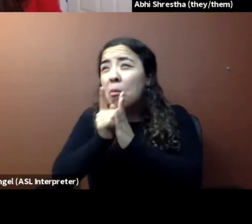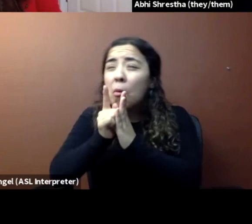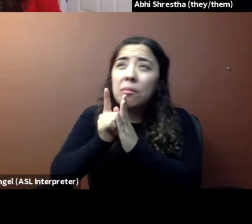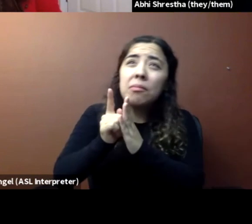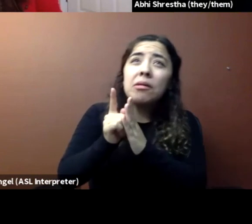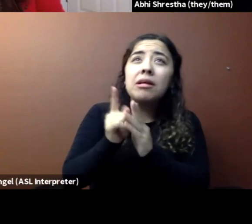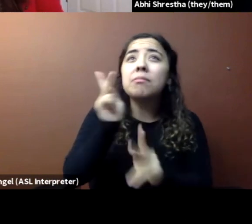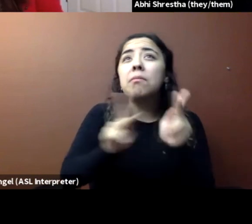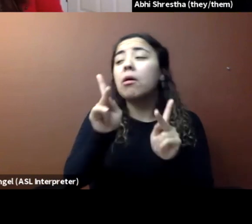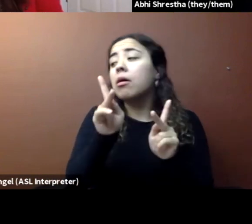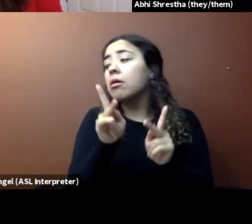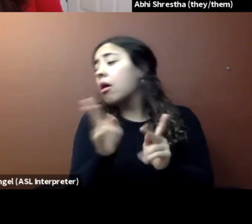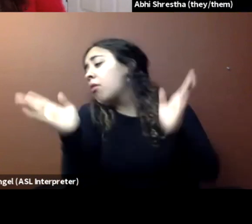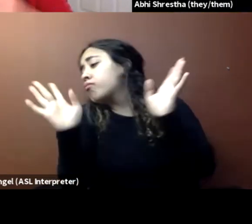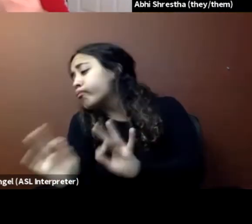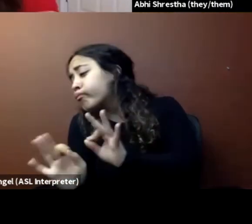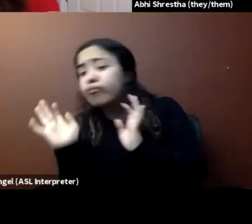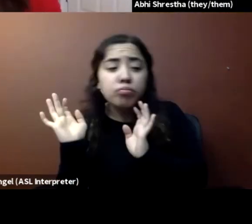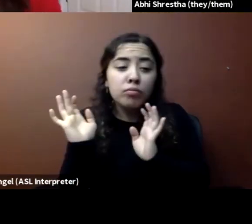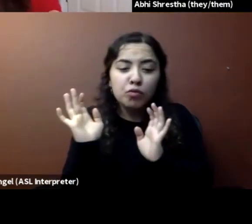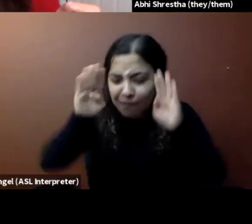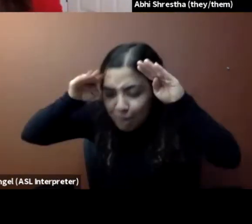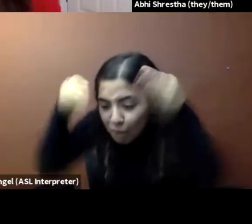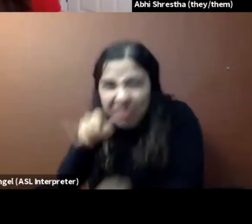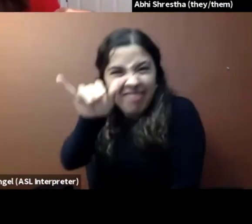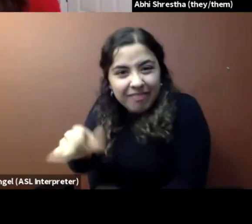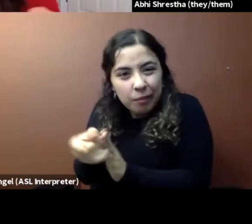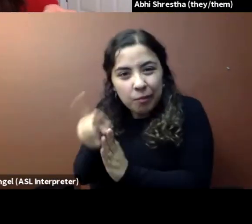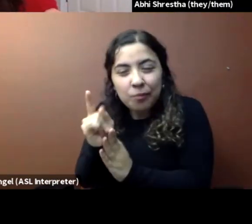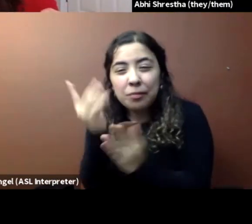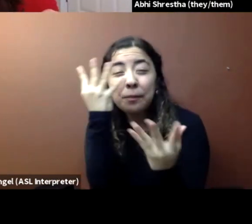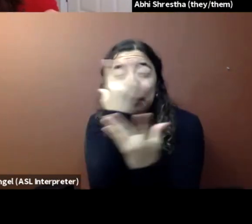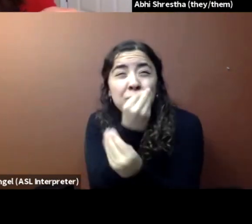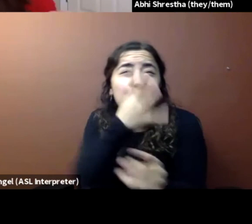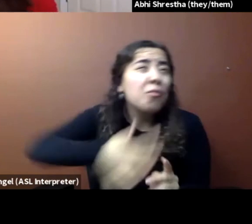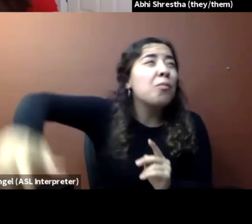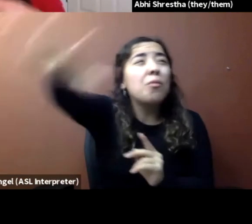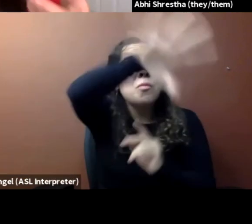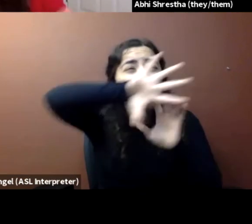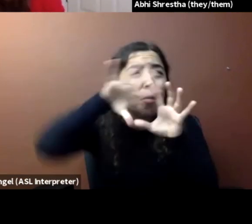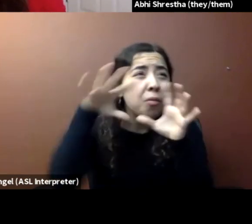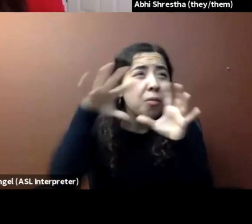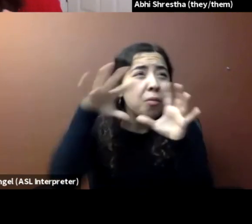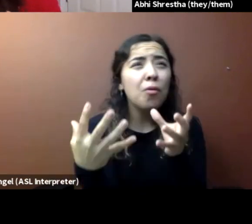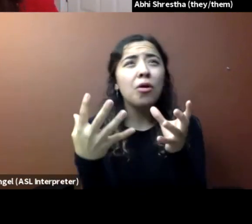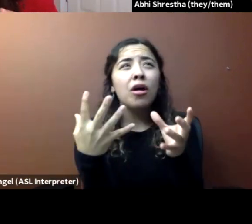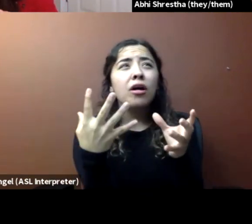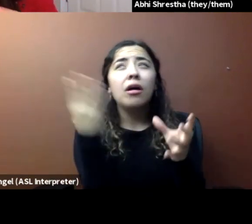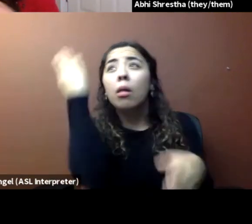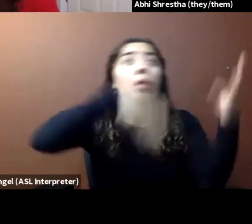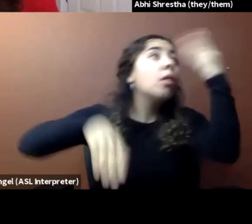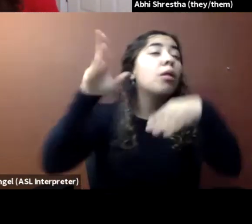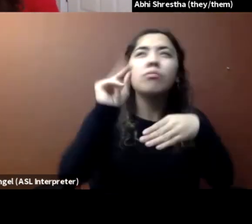to just little snippets of beauty in the world, because that's how I keep going, you know, and that's